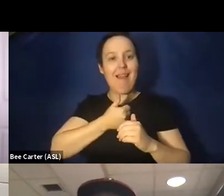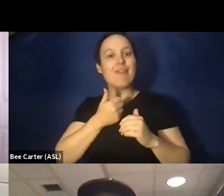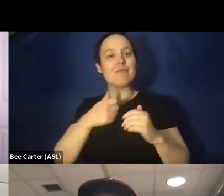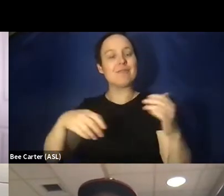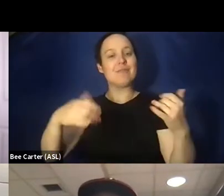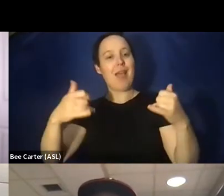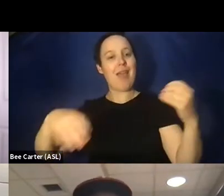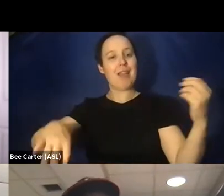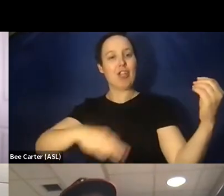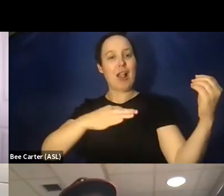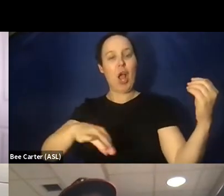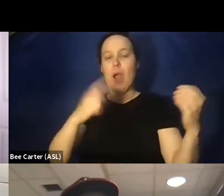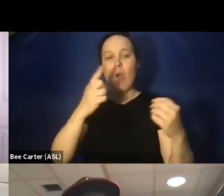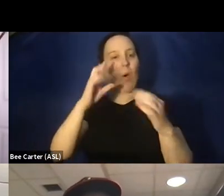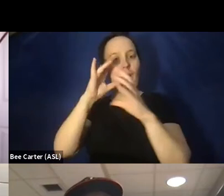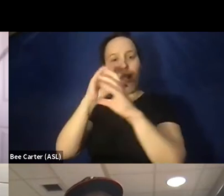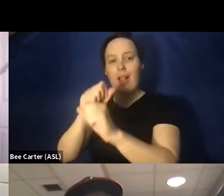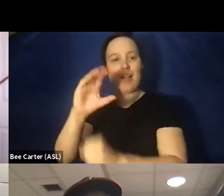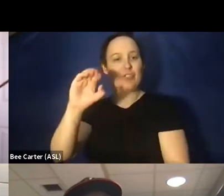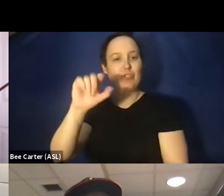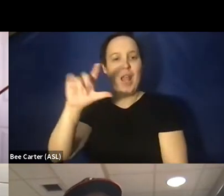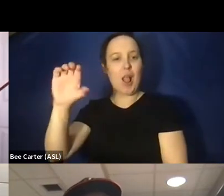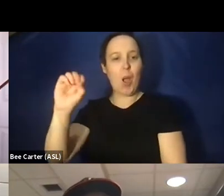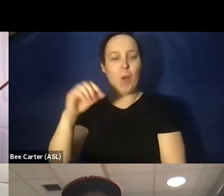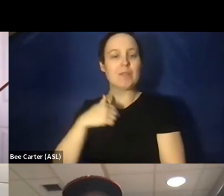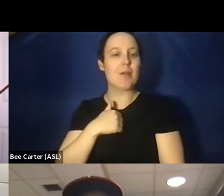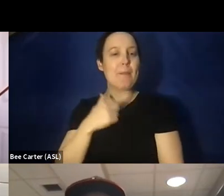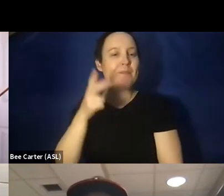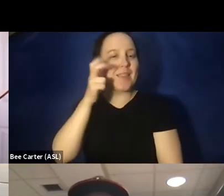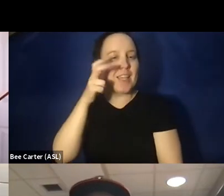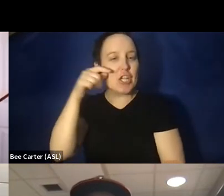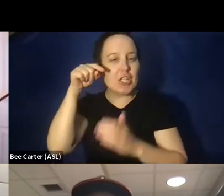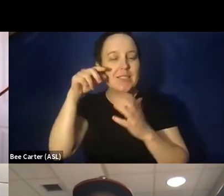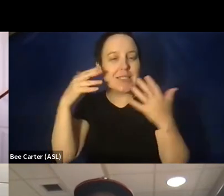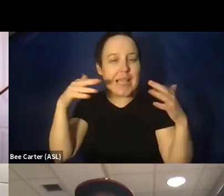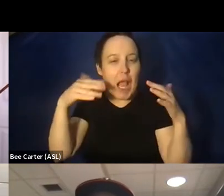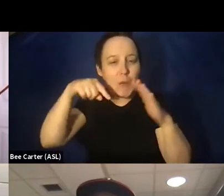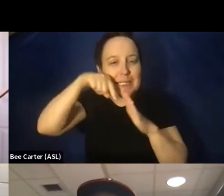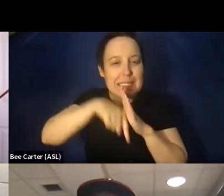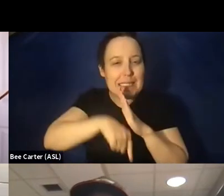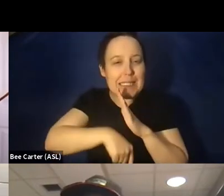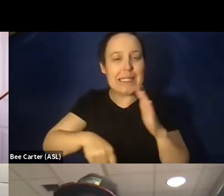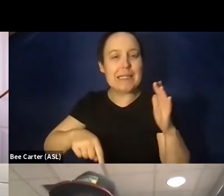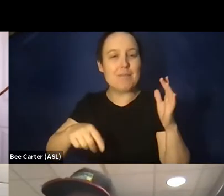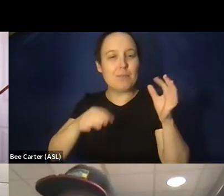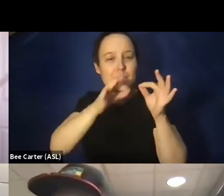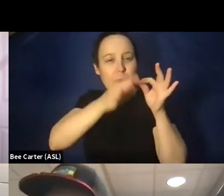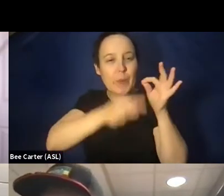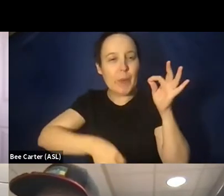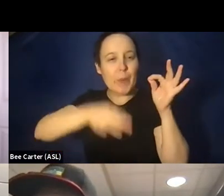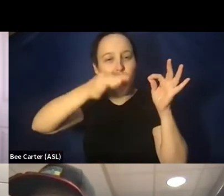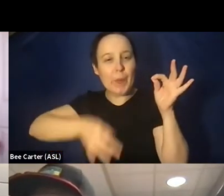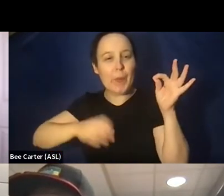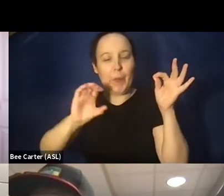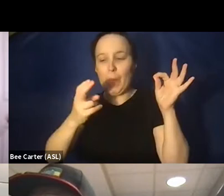cello. So I hear deep chords. I hear deep, deep, dark chords. I